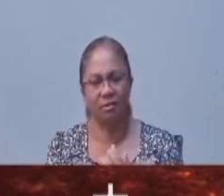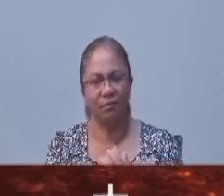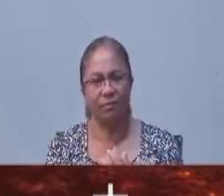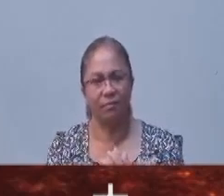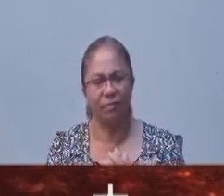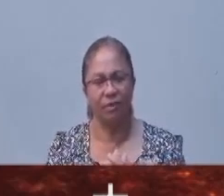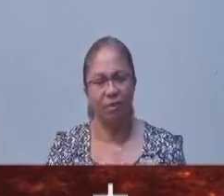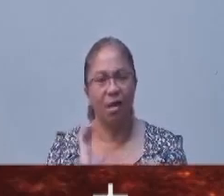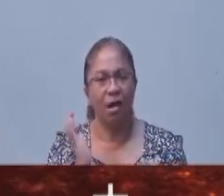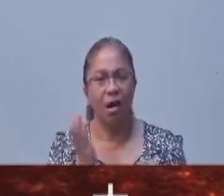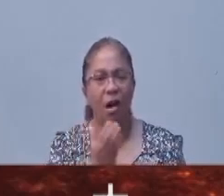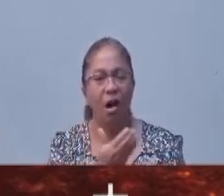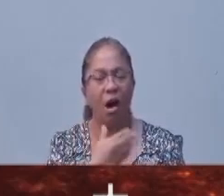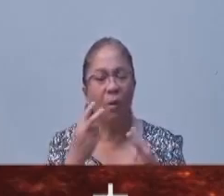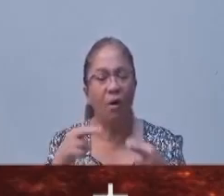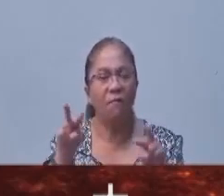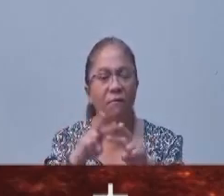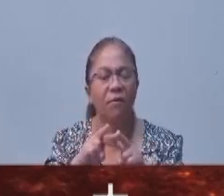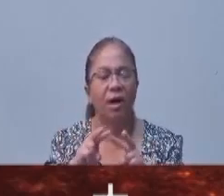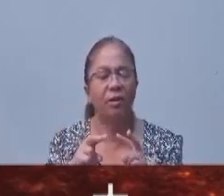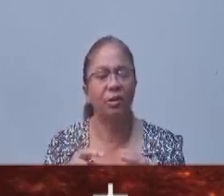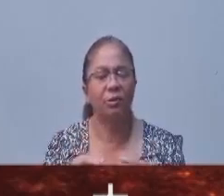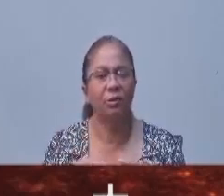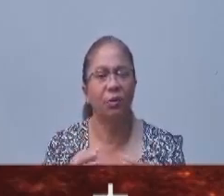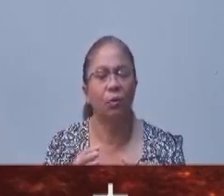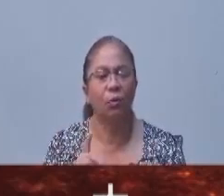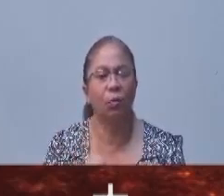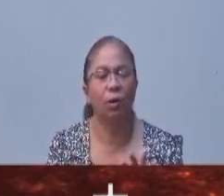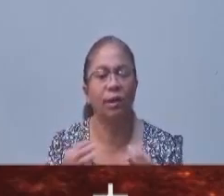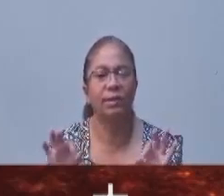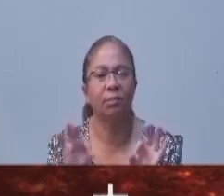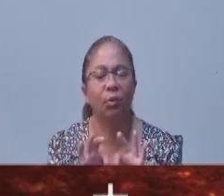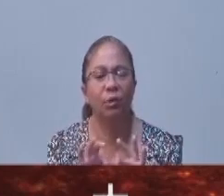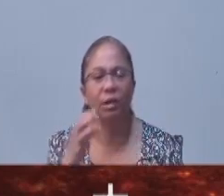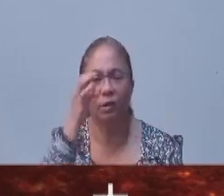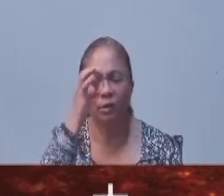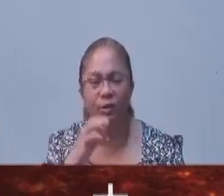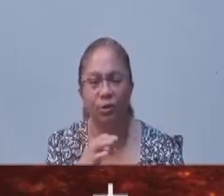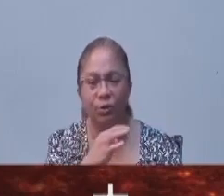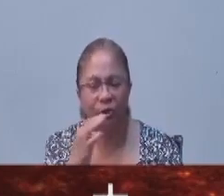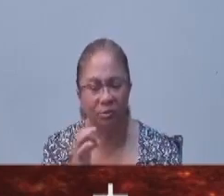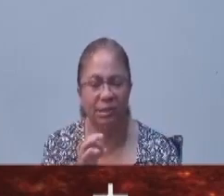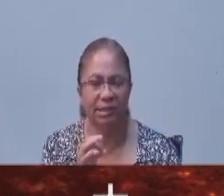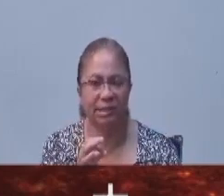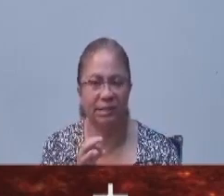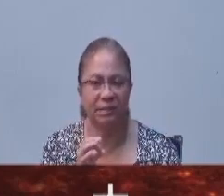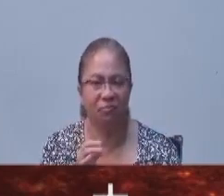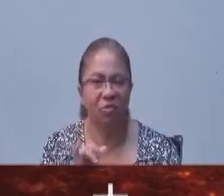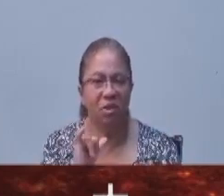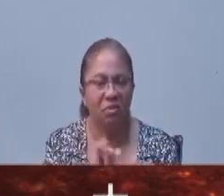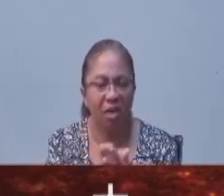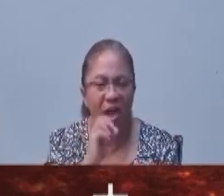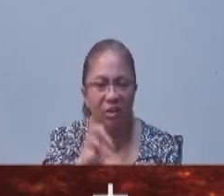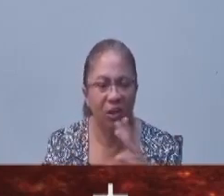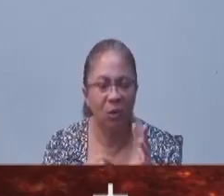value system is Eucharist. And this is what the world is most angry and vicious